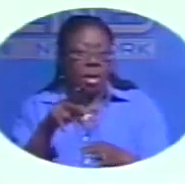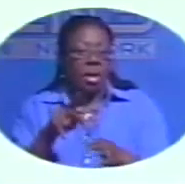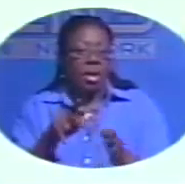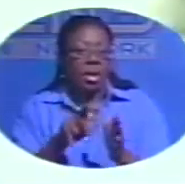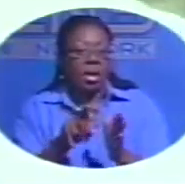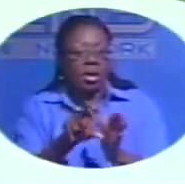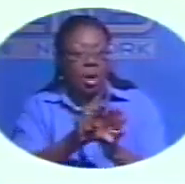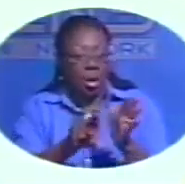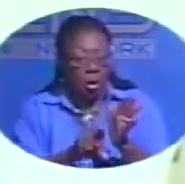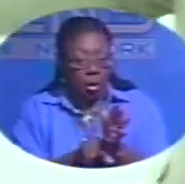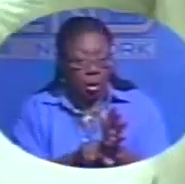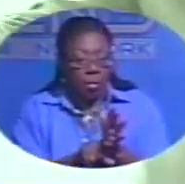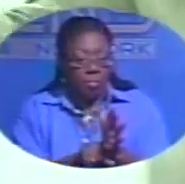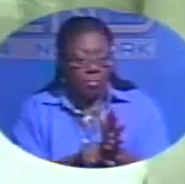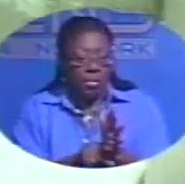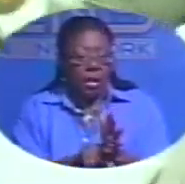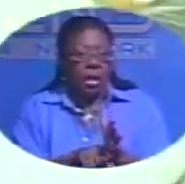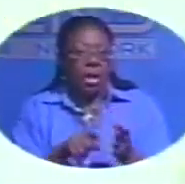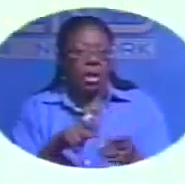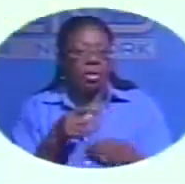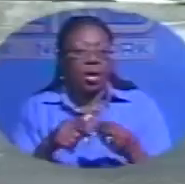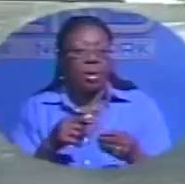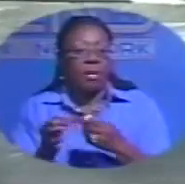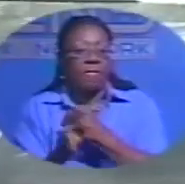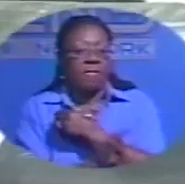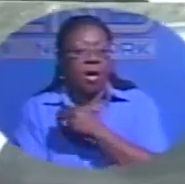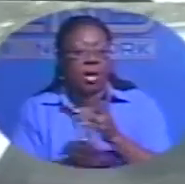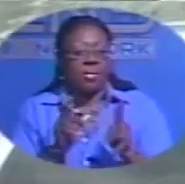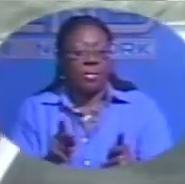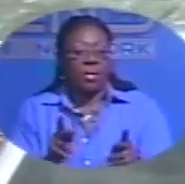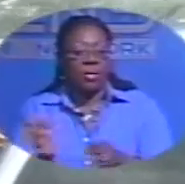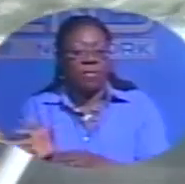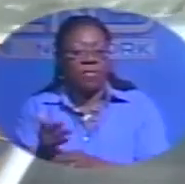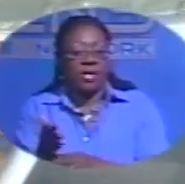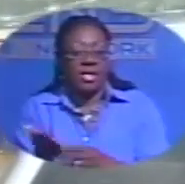fall under special circumstances from getting one. Shanique Miller, 7S News.